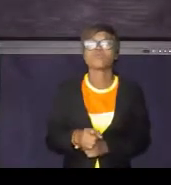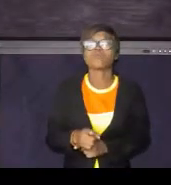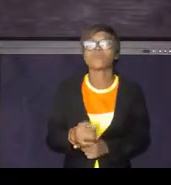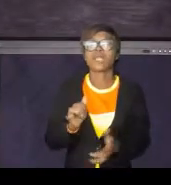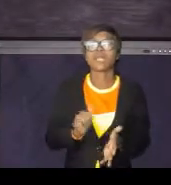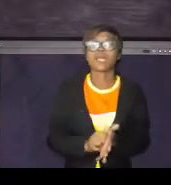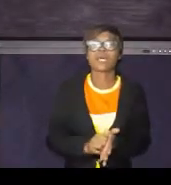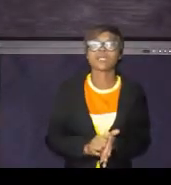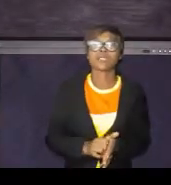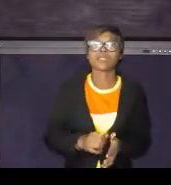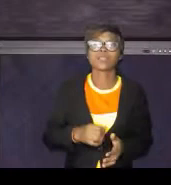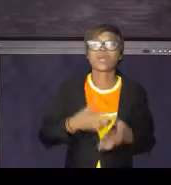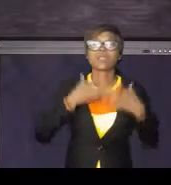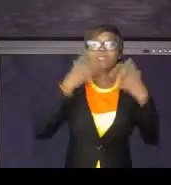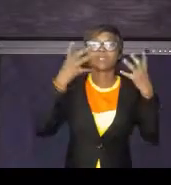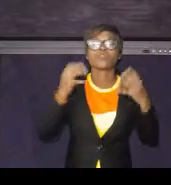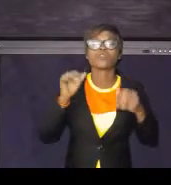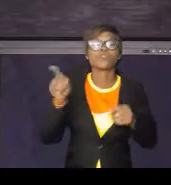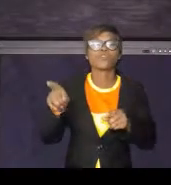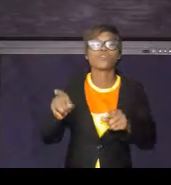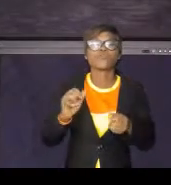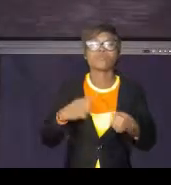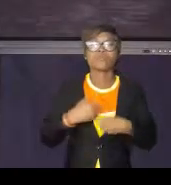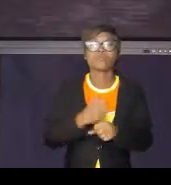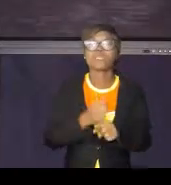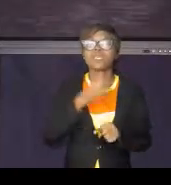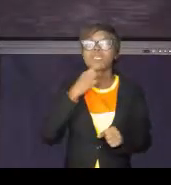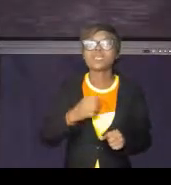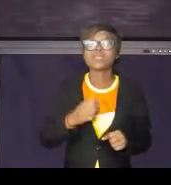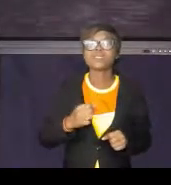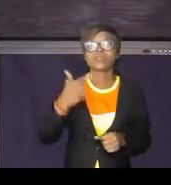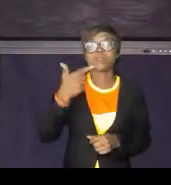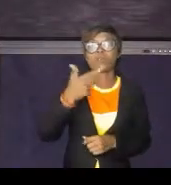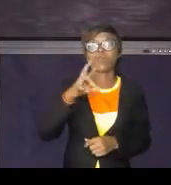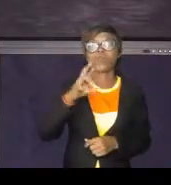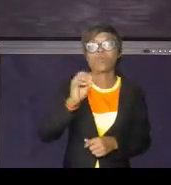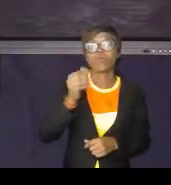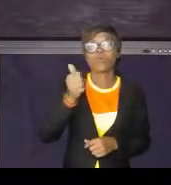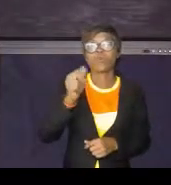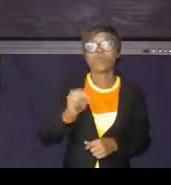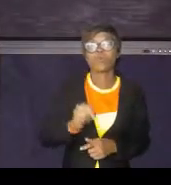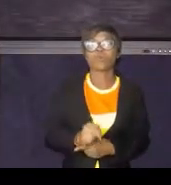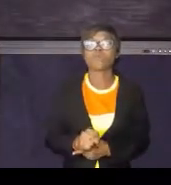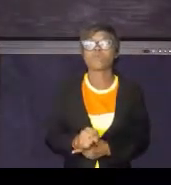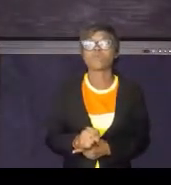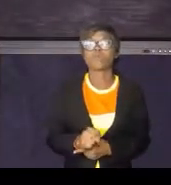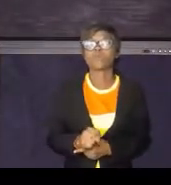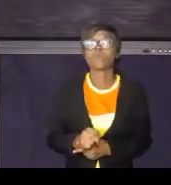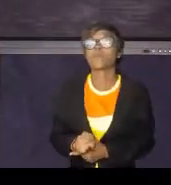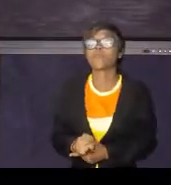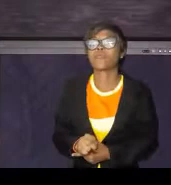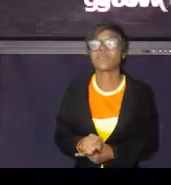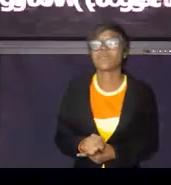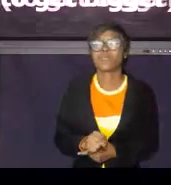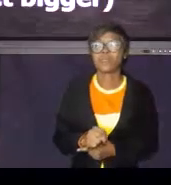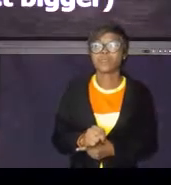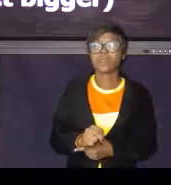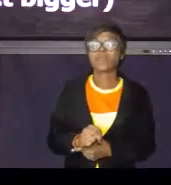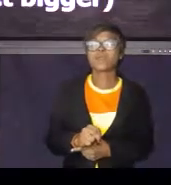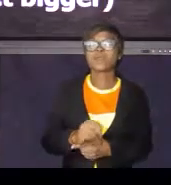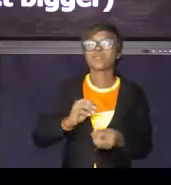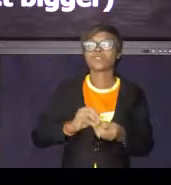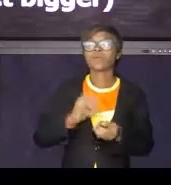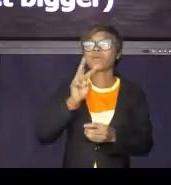you make is known as groaning. So groan means to make a deep sound when in